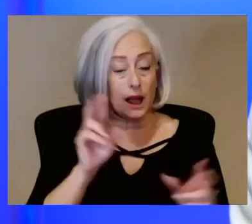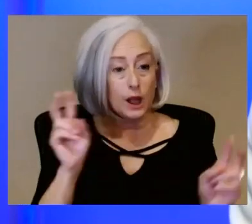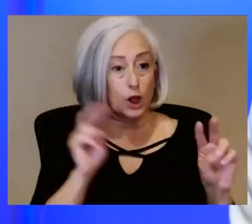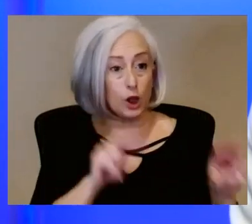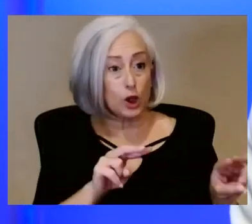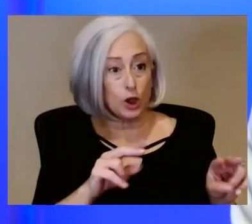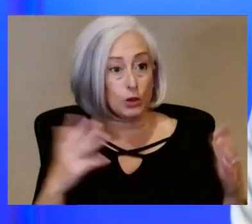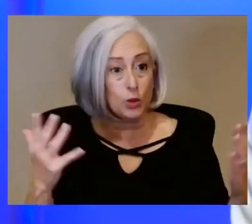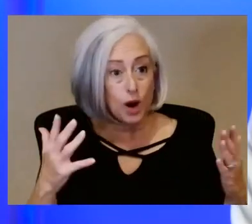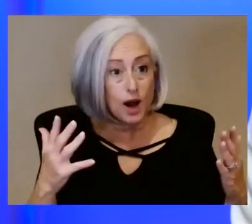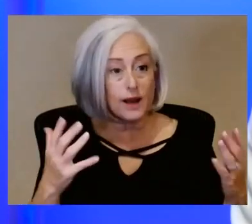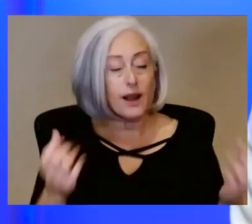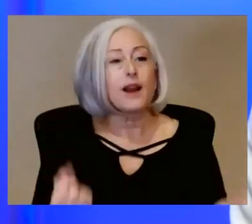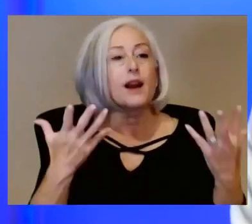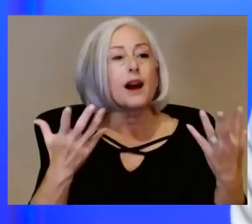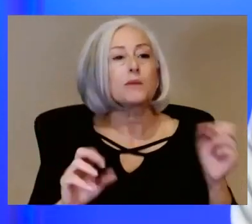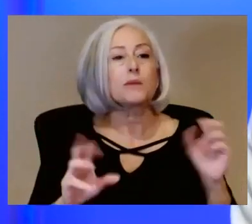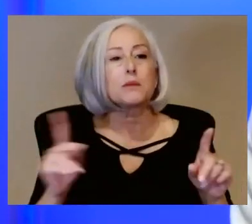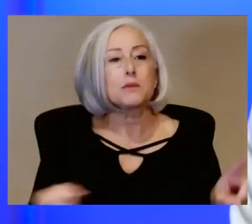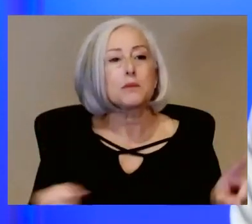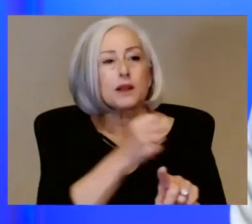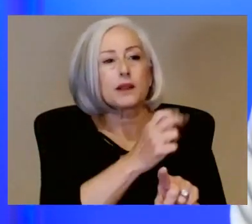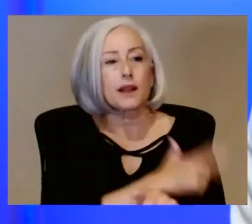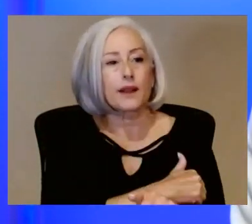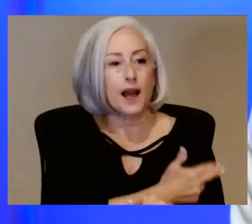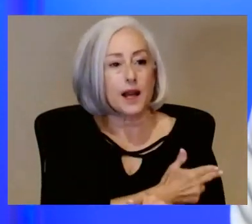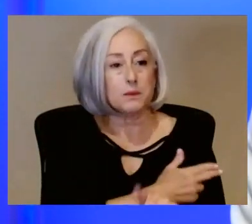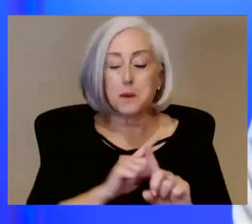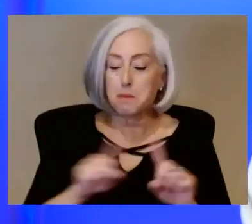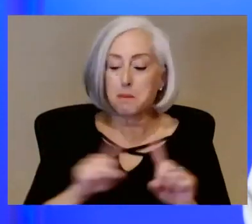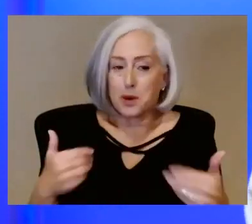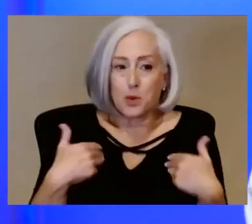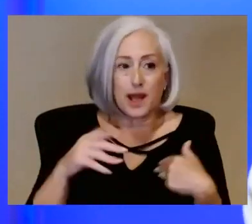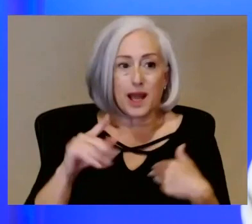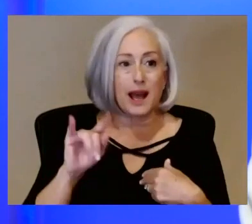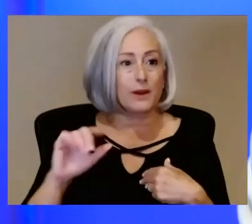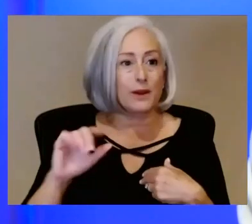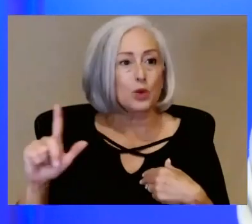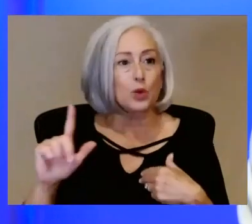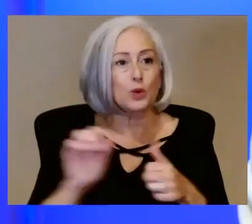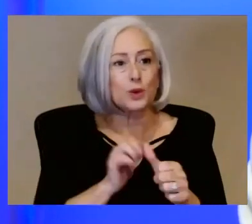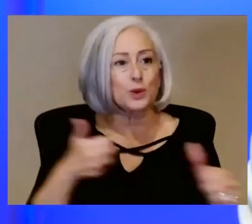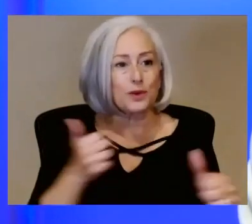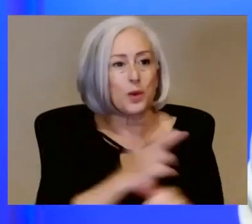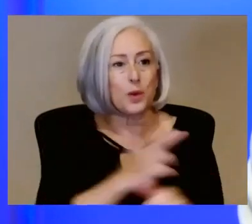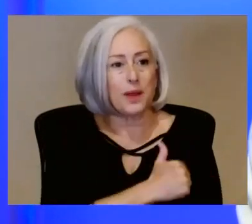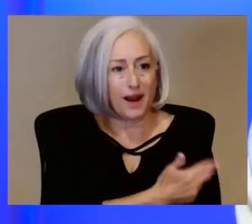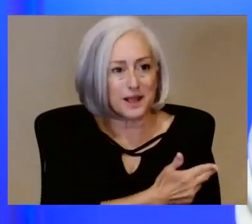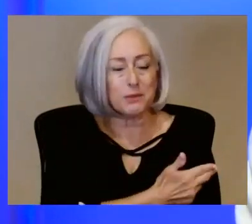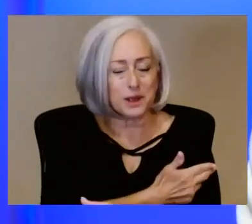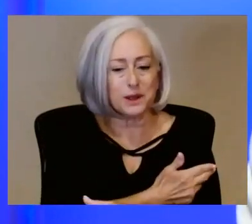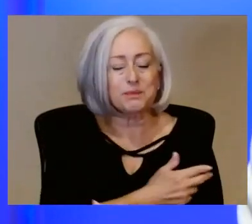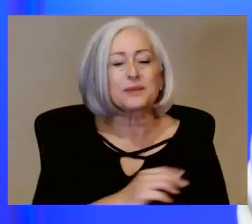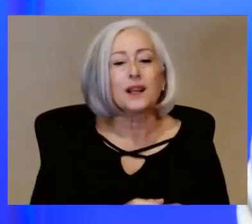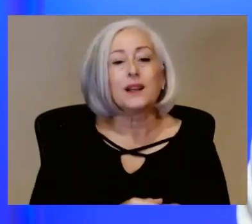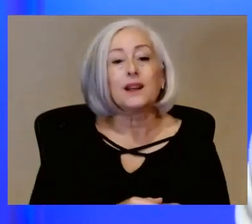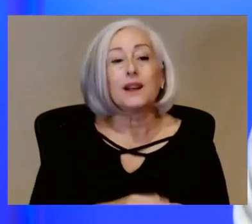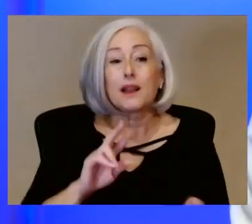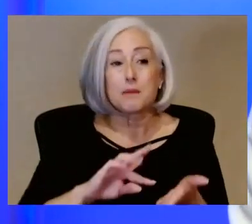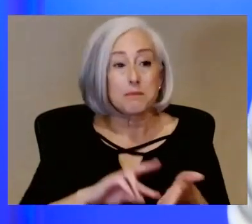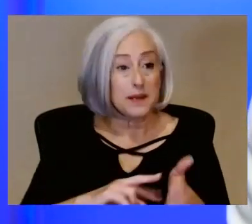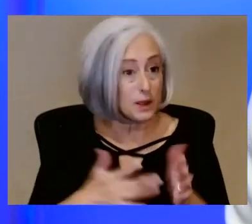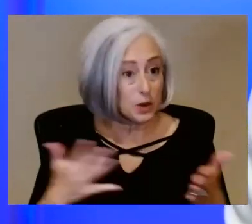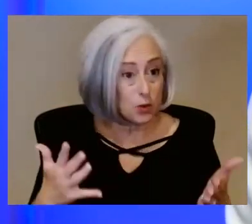now we have the tools to help protect you as much as possible against hospitalization. And that's being up to date with vaccination. So that is what the readers can